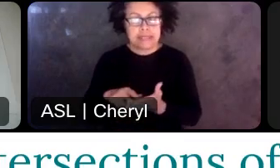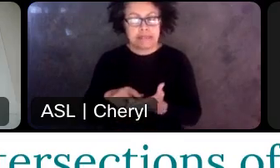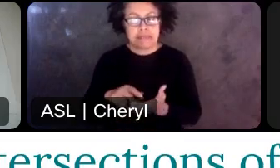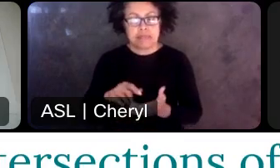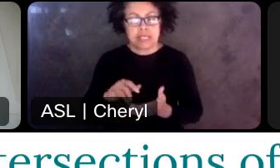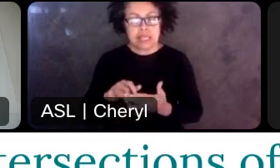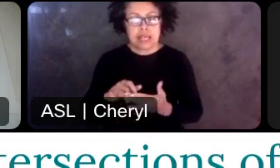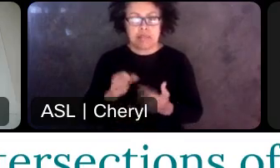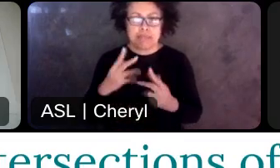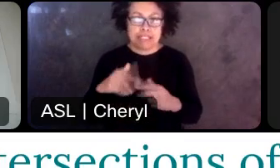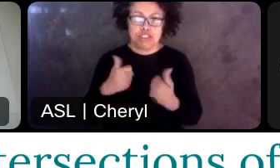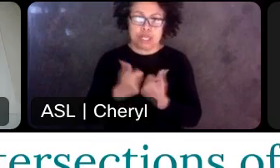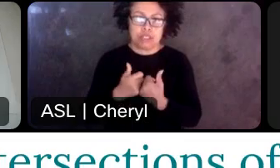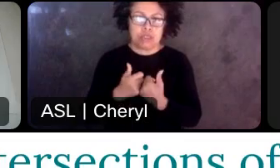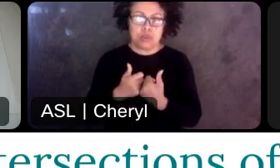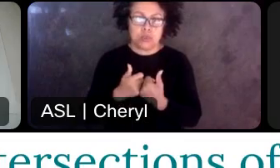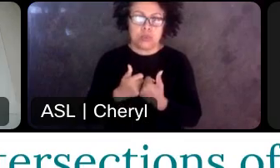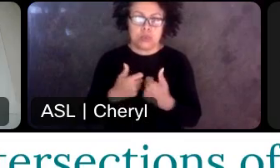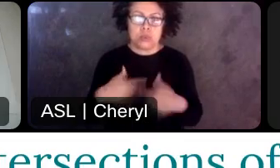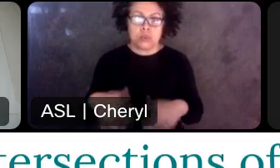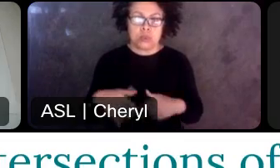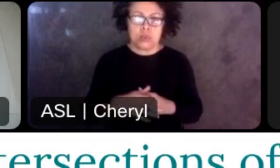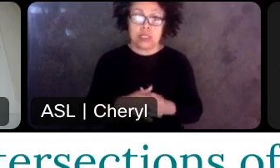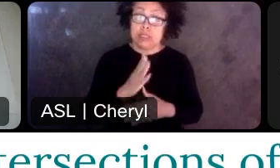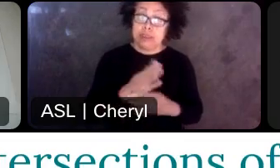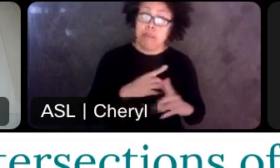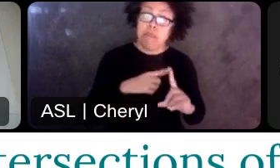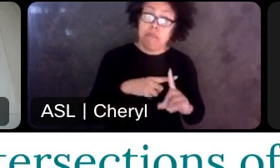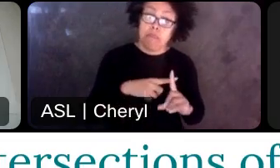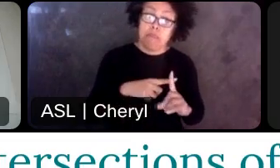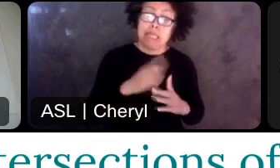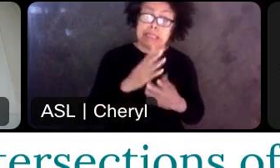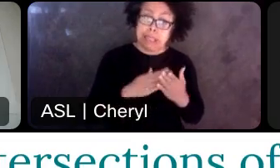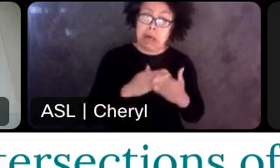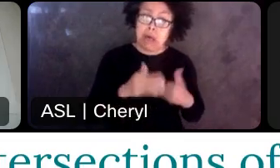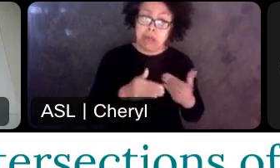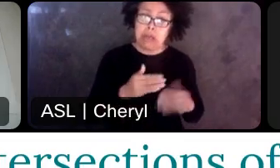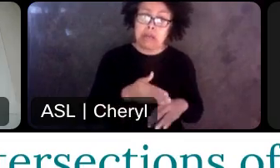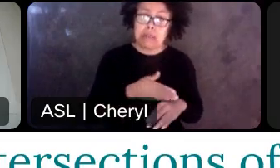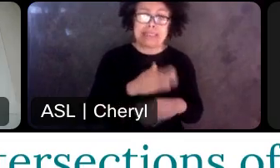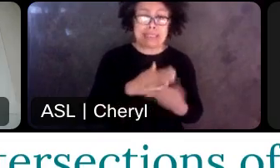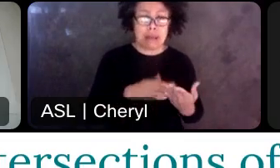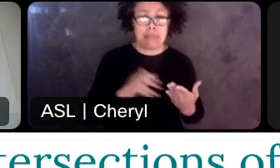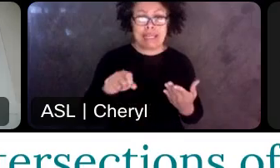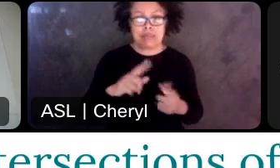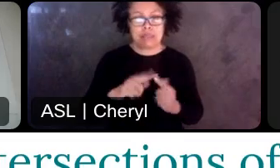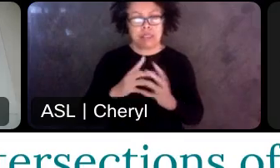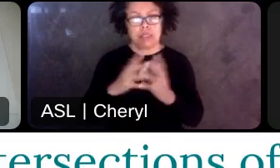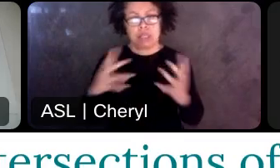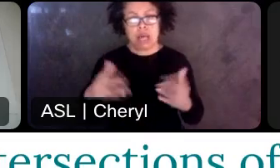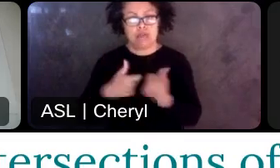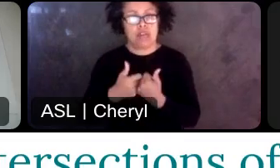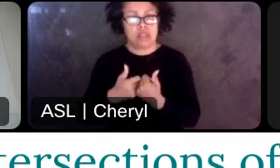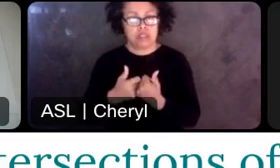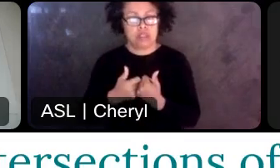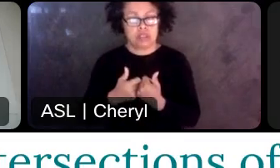there are a lot of challenges that exist. Some bright spots, some progress, but there's definitely a lot of challenges with actually